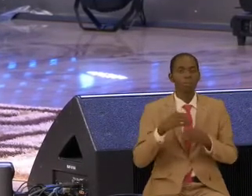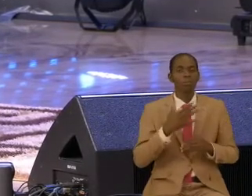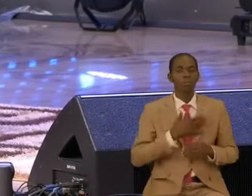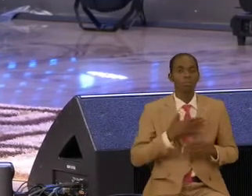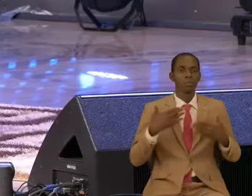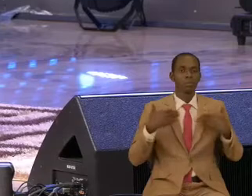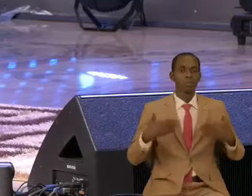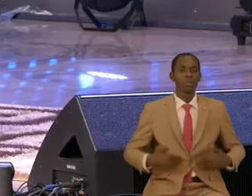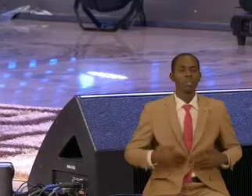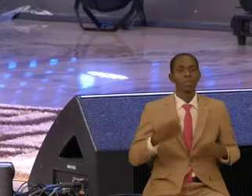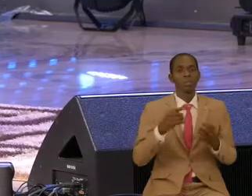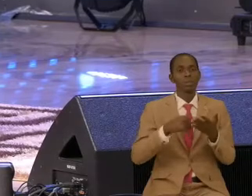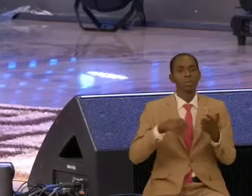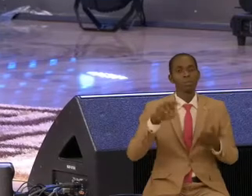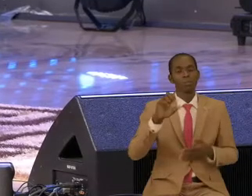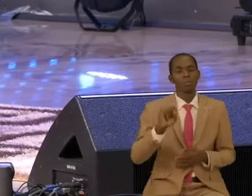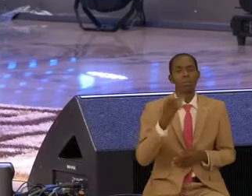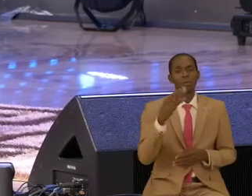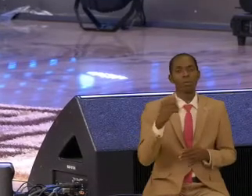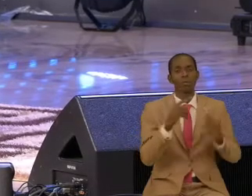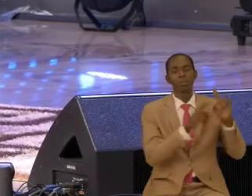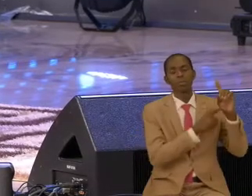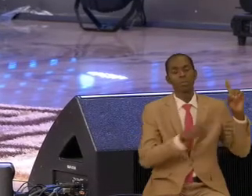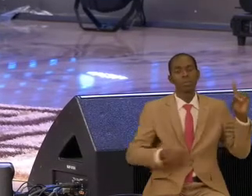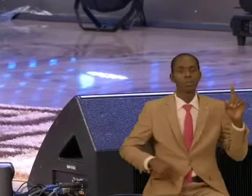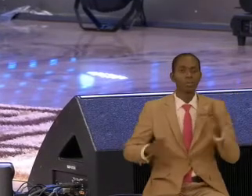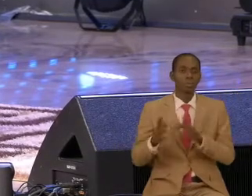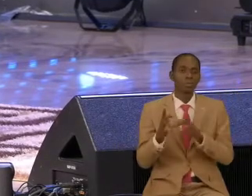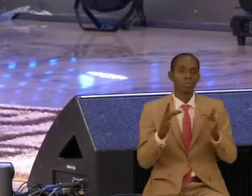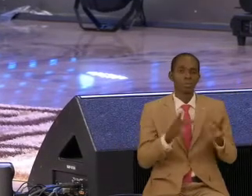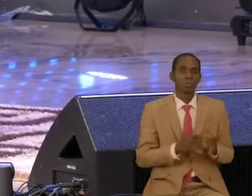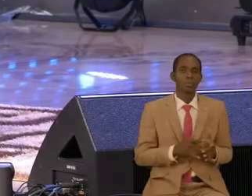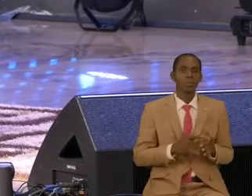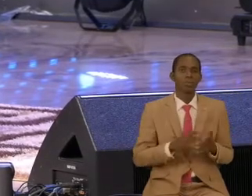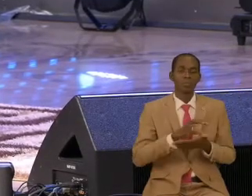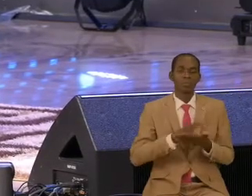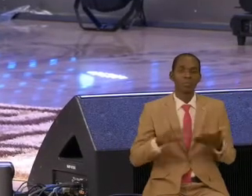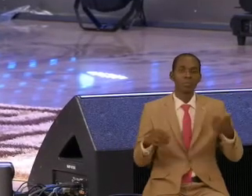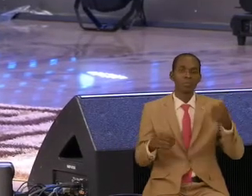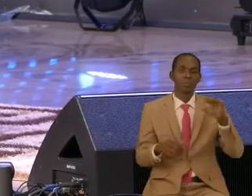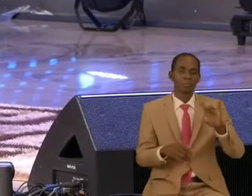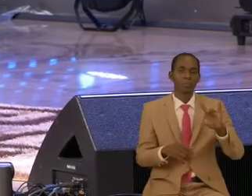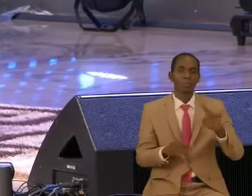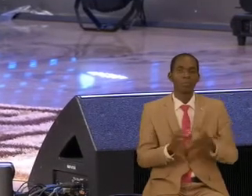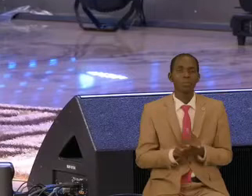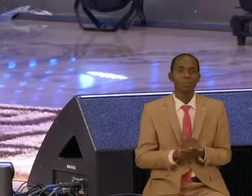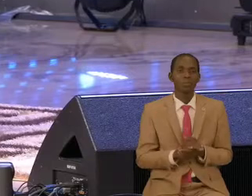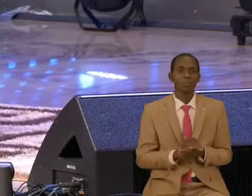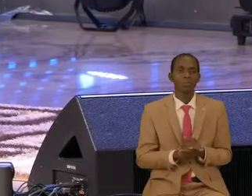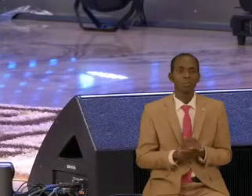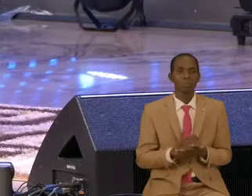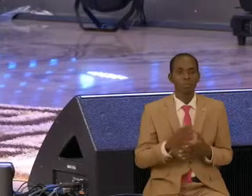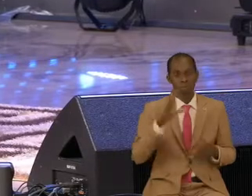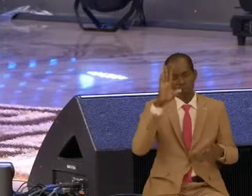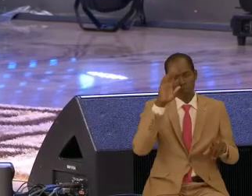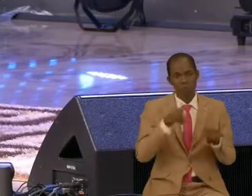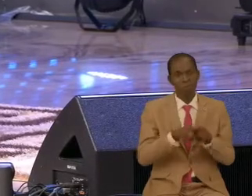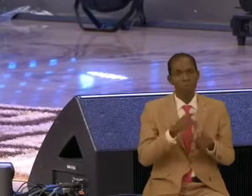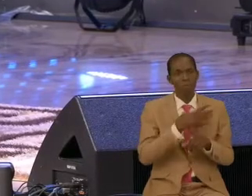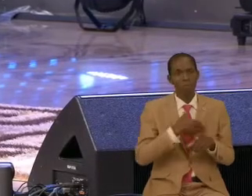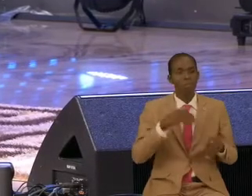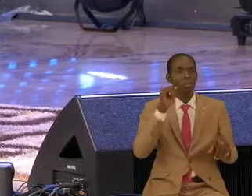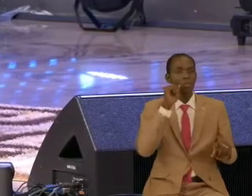body the marks of the Lord Jesus. Verse 18, brethren,